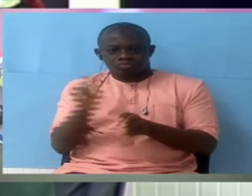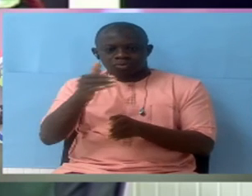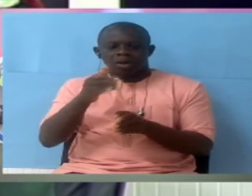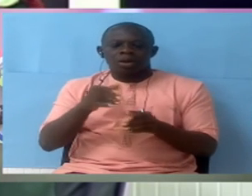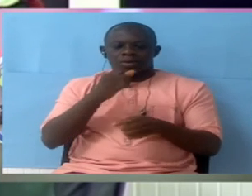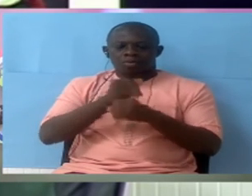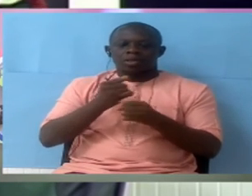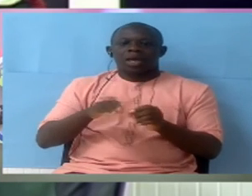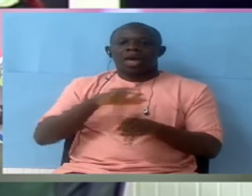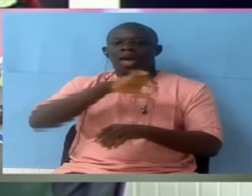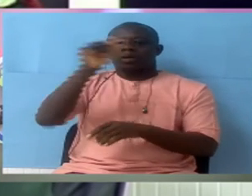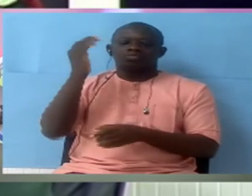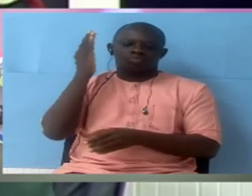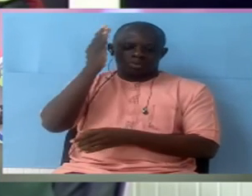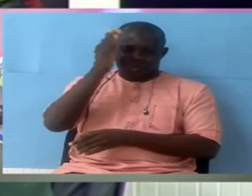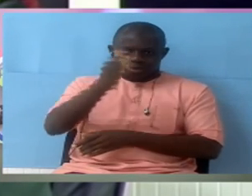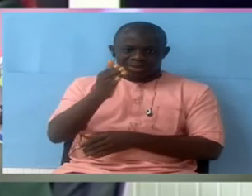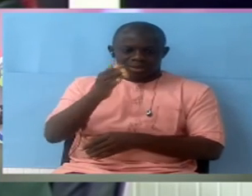And then we went straight